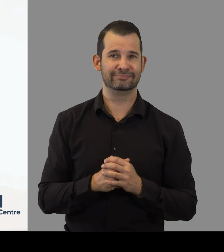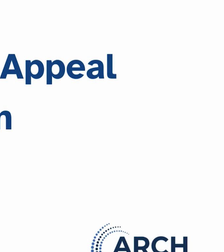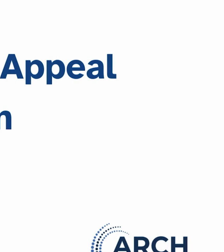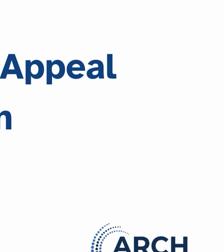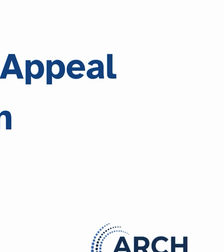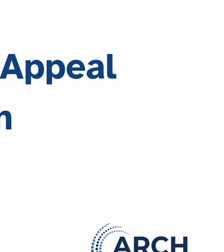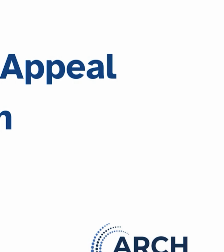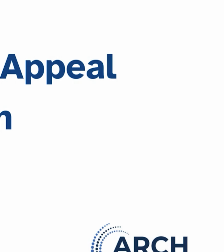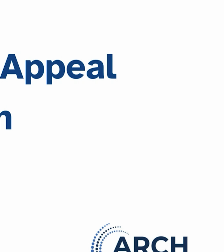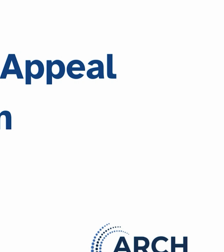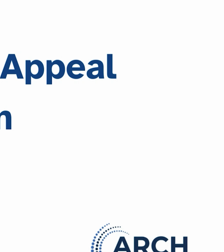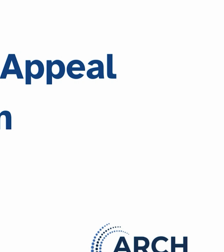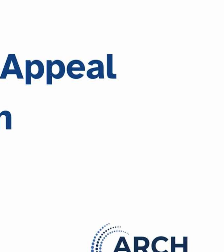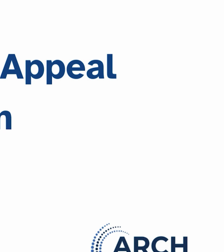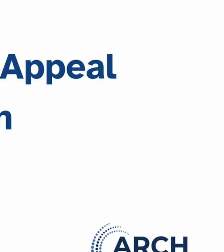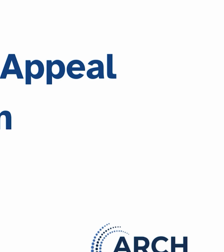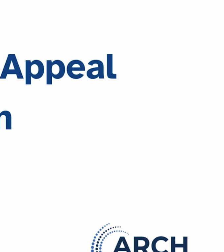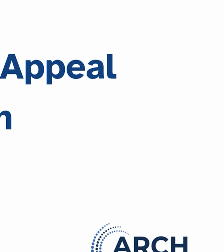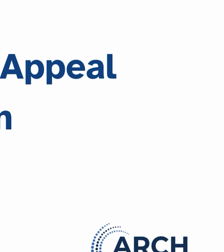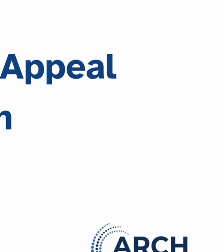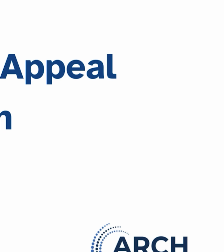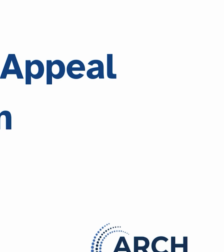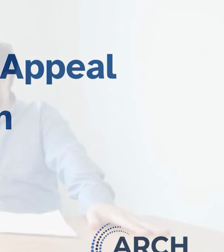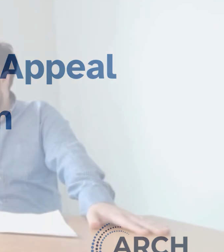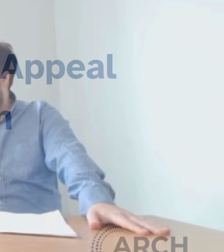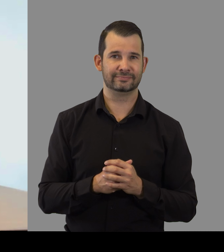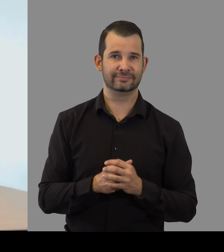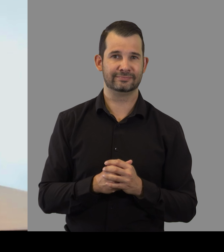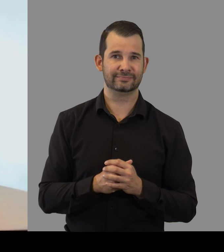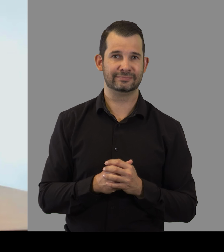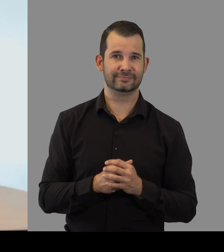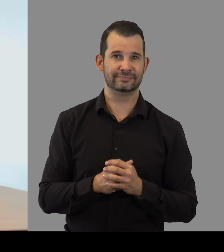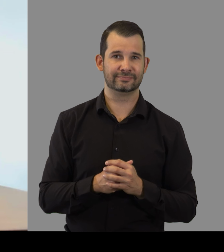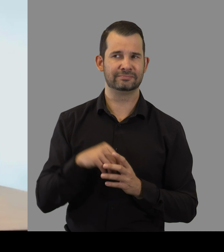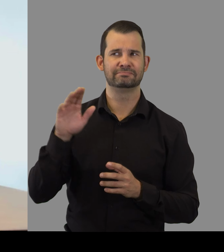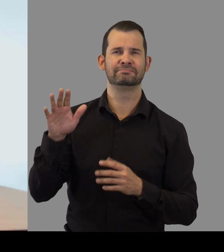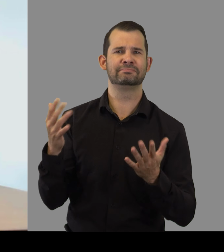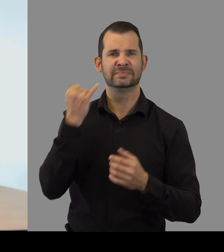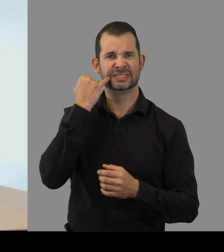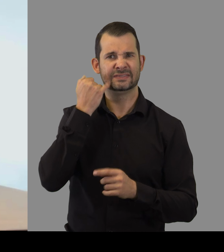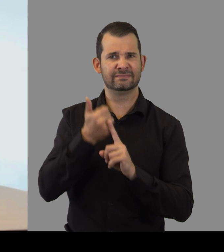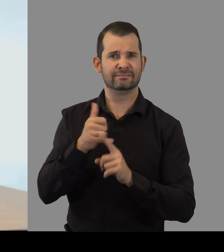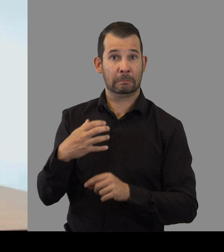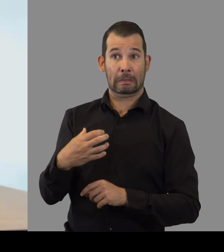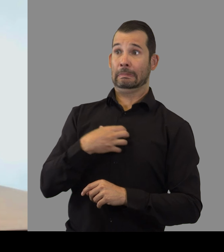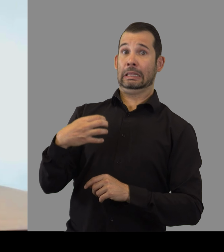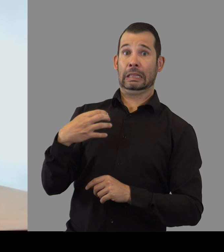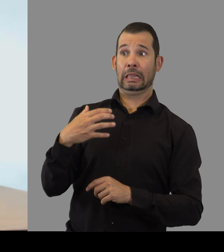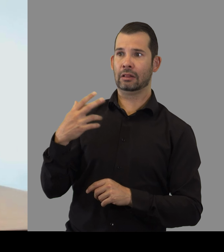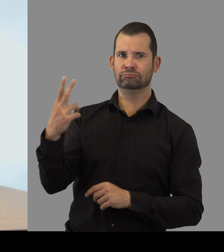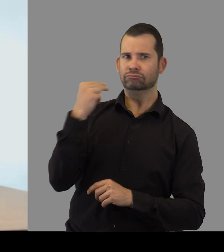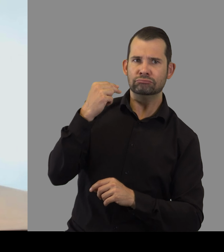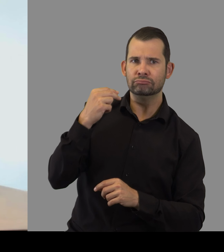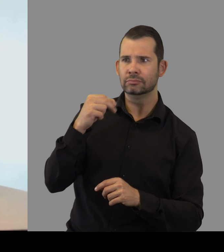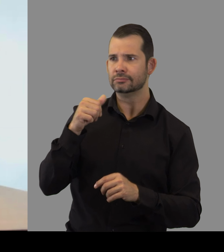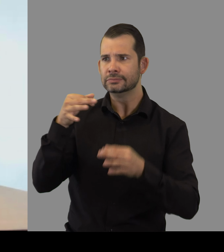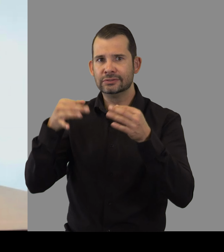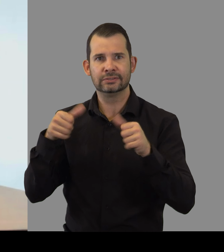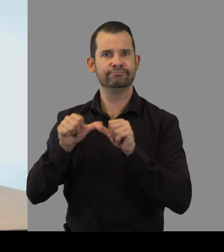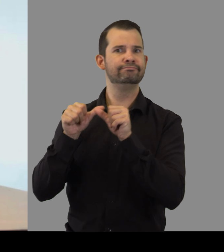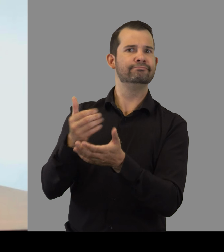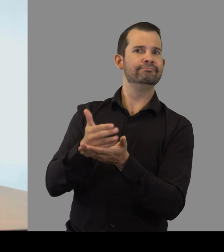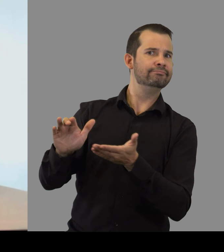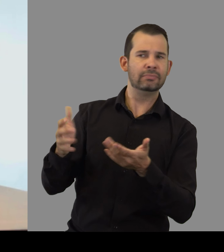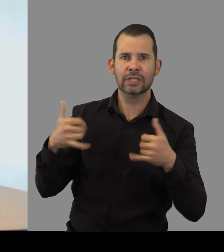appeal. Legal avenues to appeal an exclusion. So if the appeal did not overturn